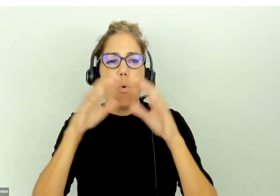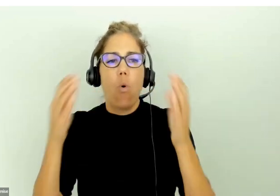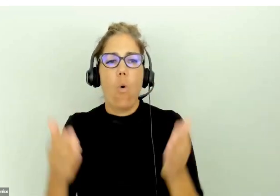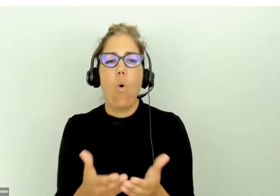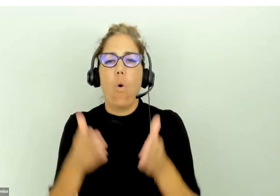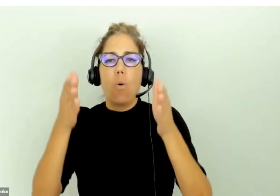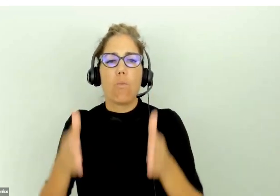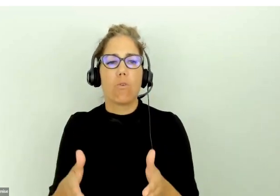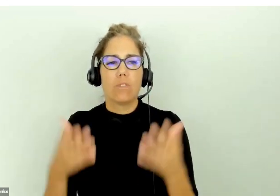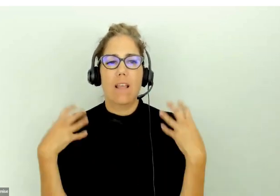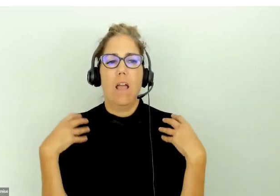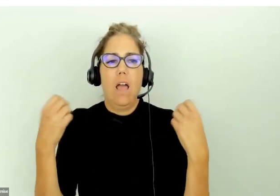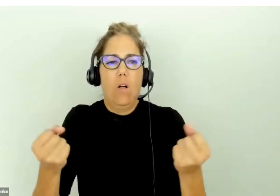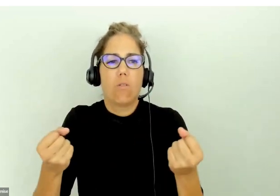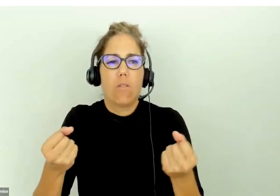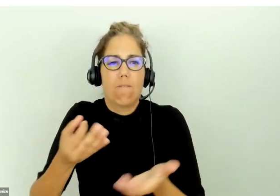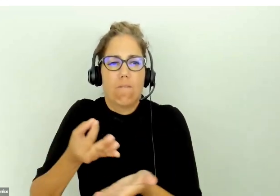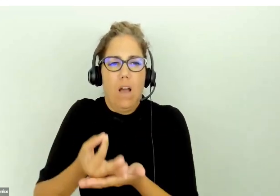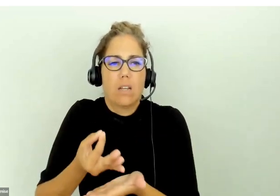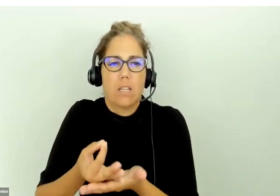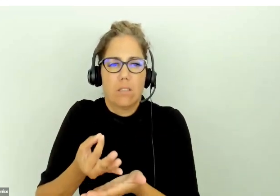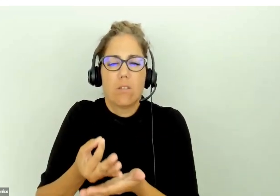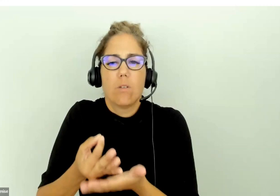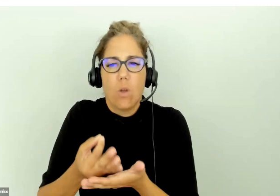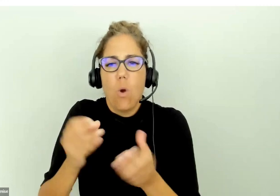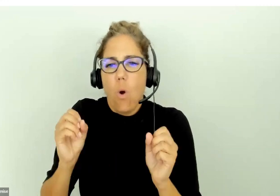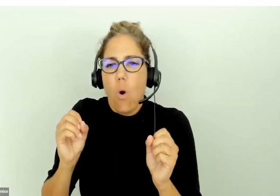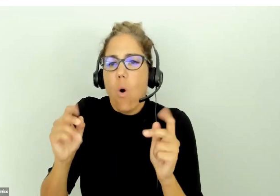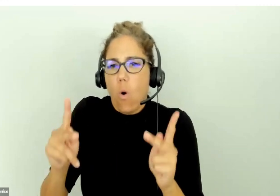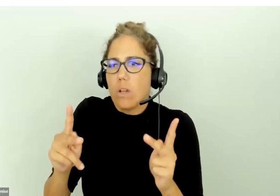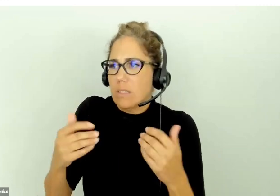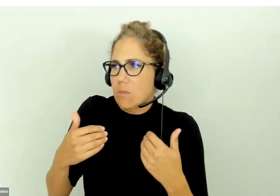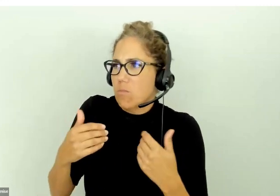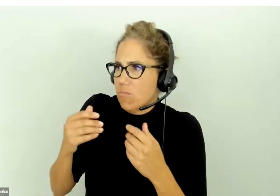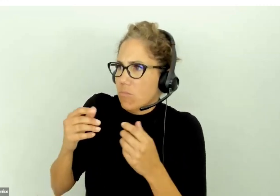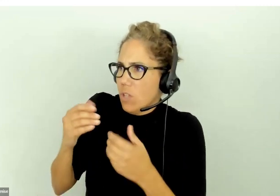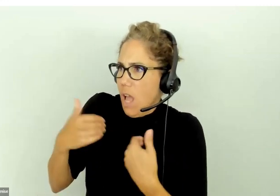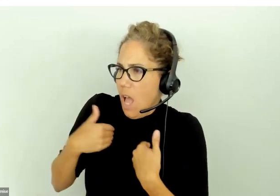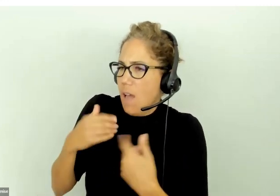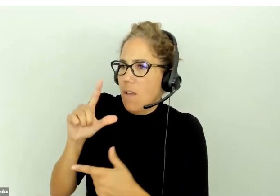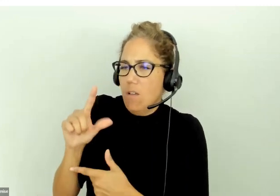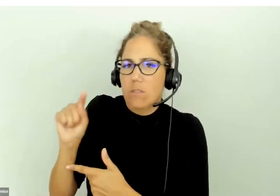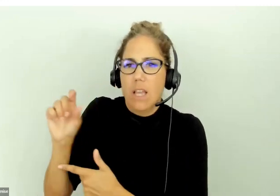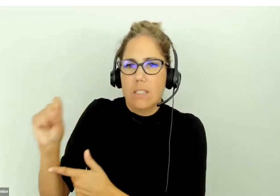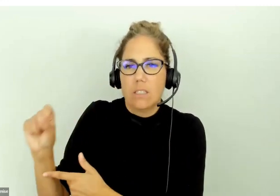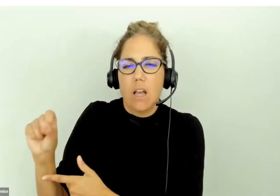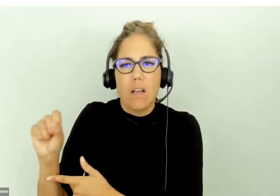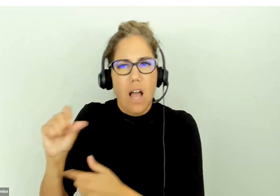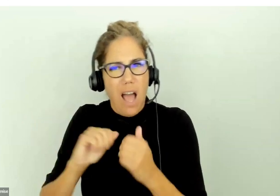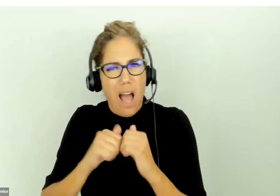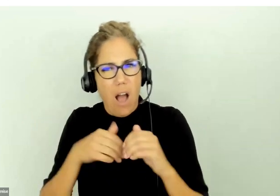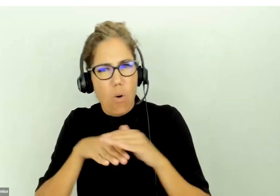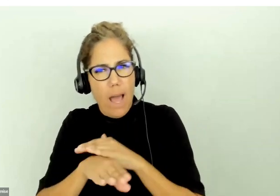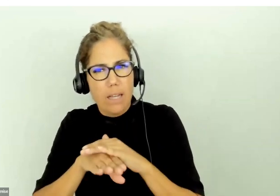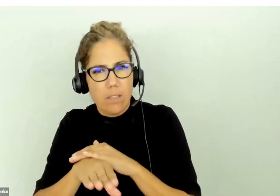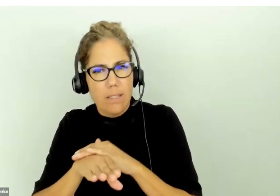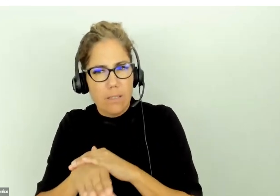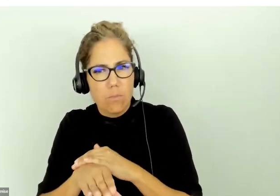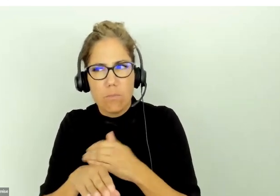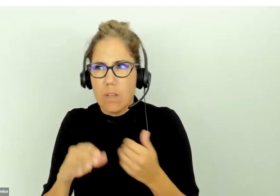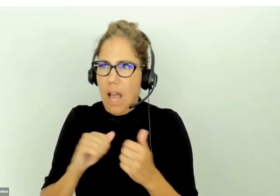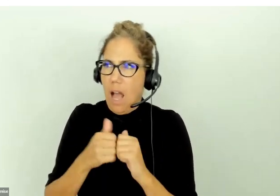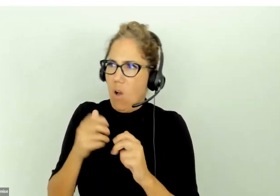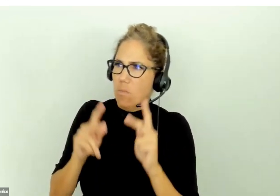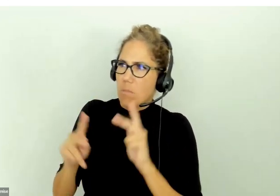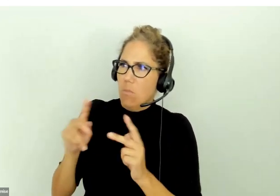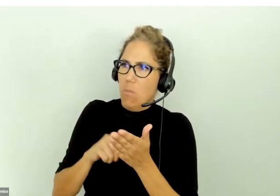financing. It's okay to have long-term services and supports, but how do people access them? How do people